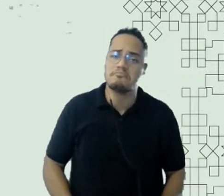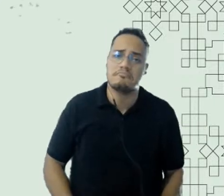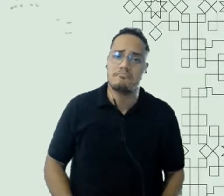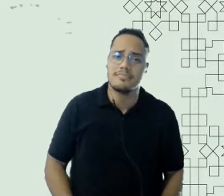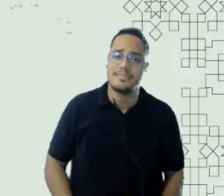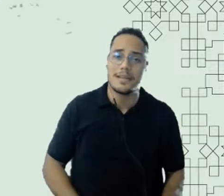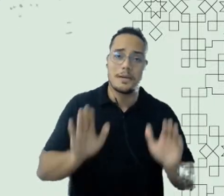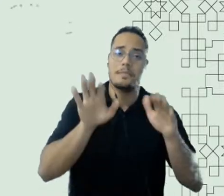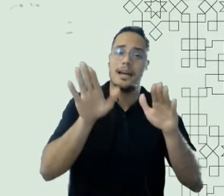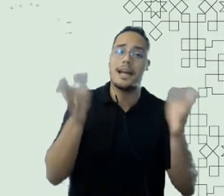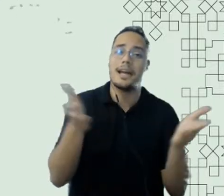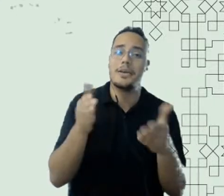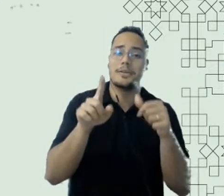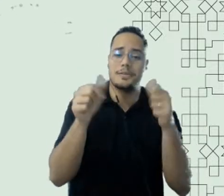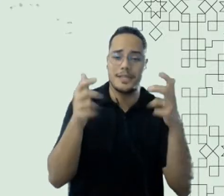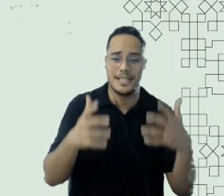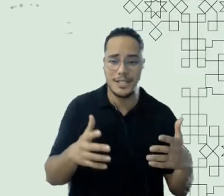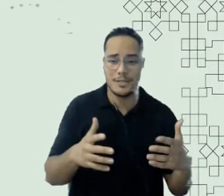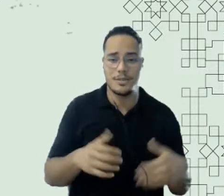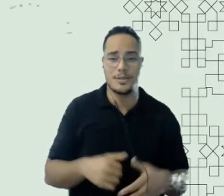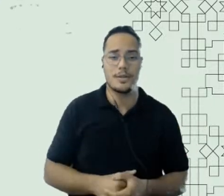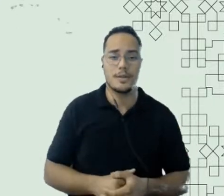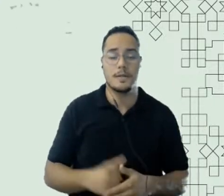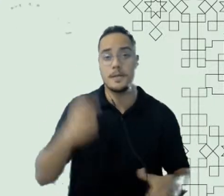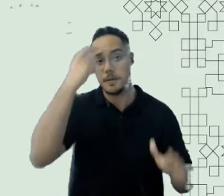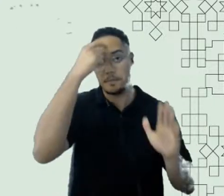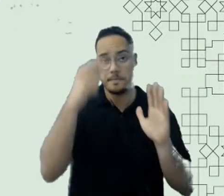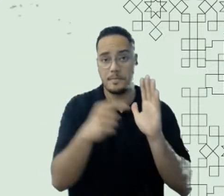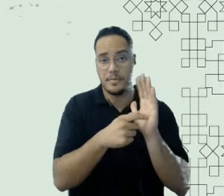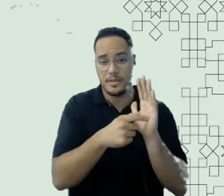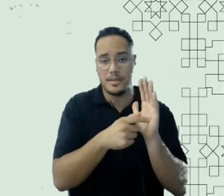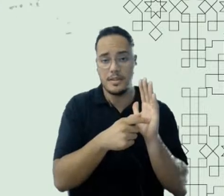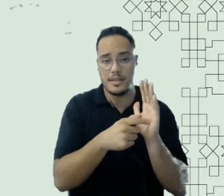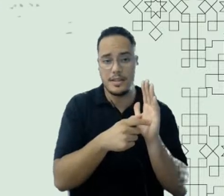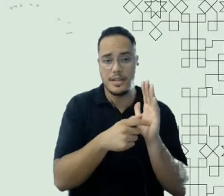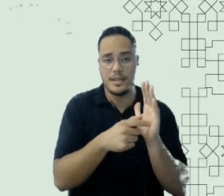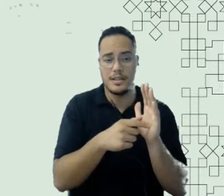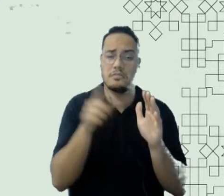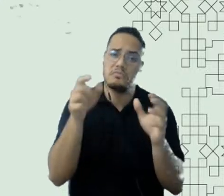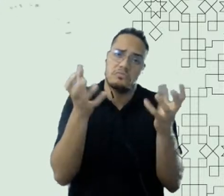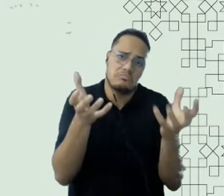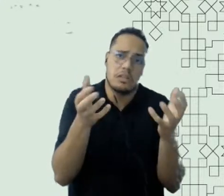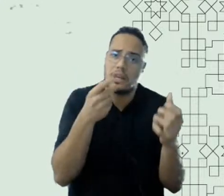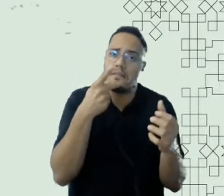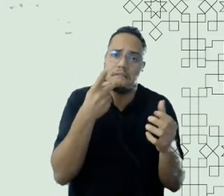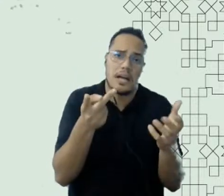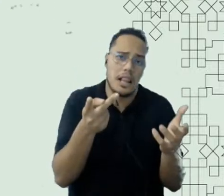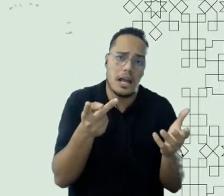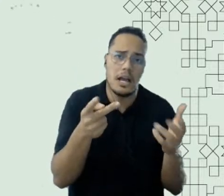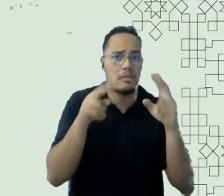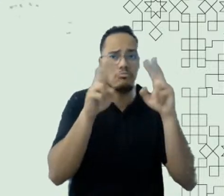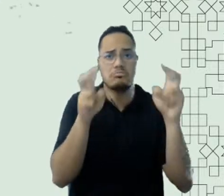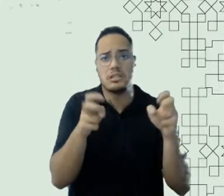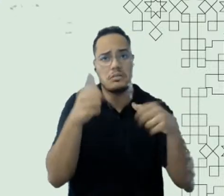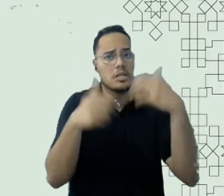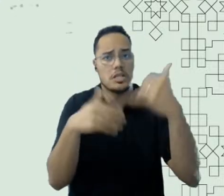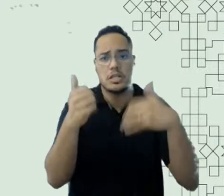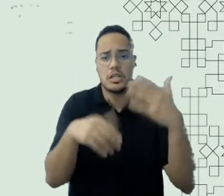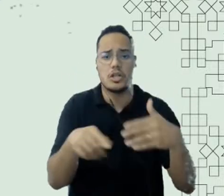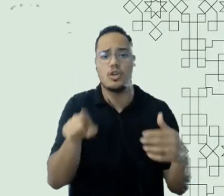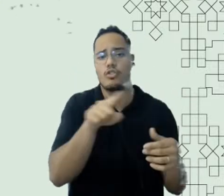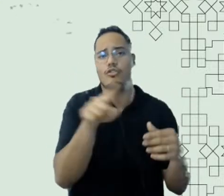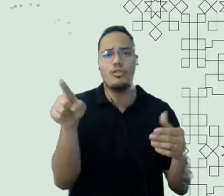want to say a few words why you think you missed this opportunity, because you mentioned when you talked